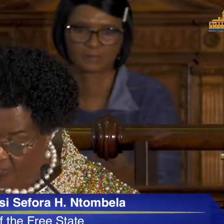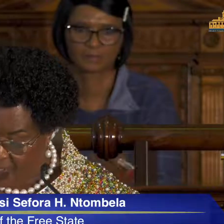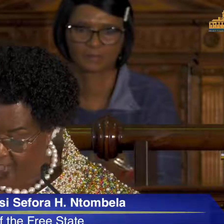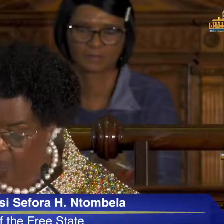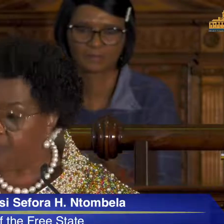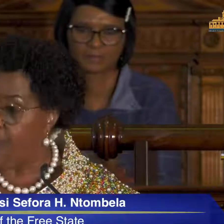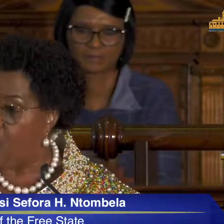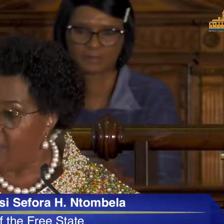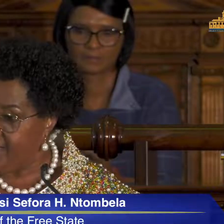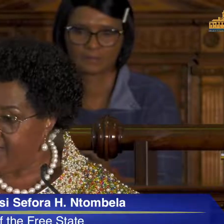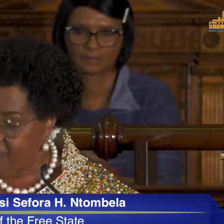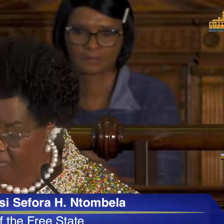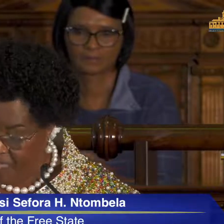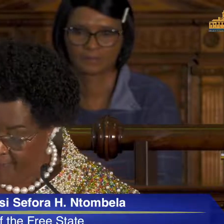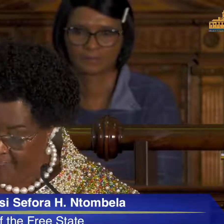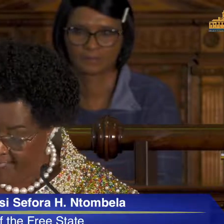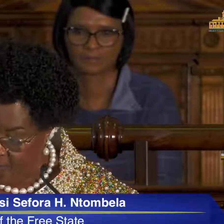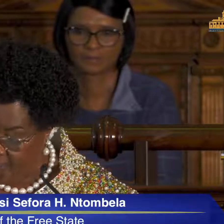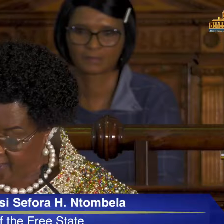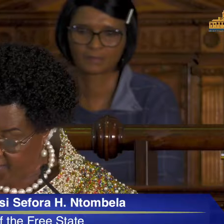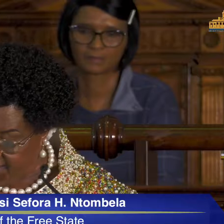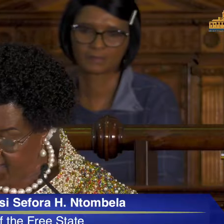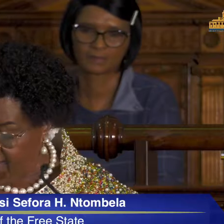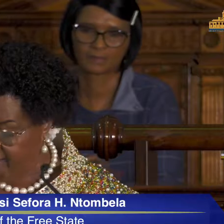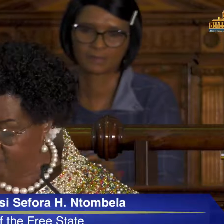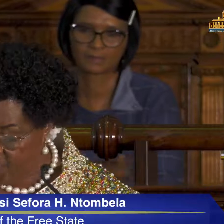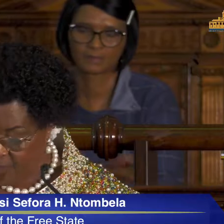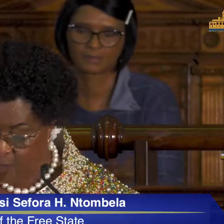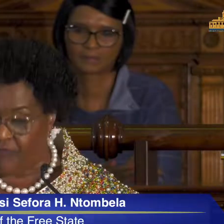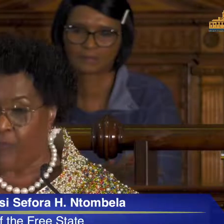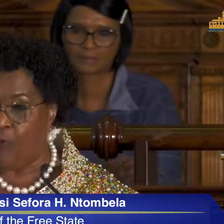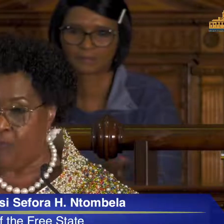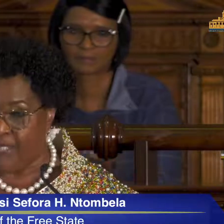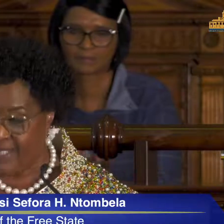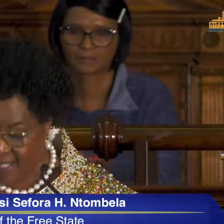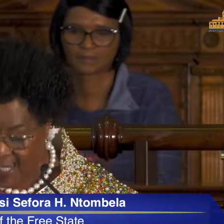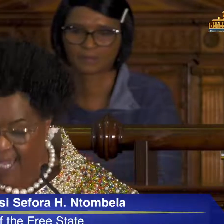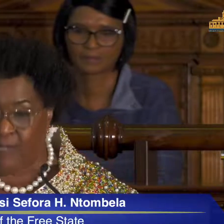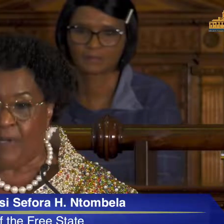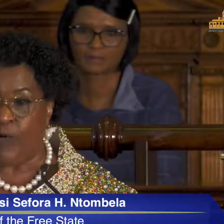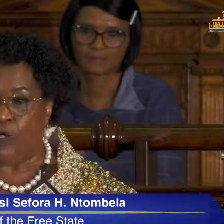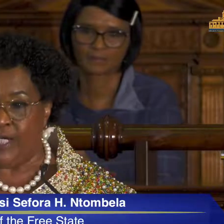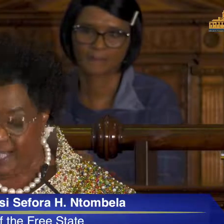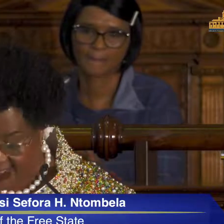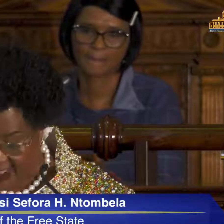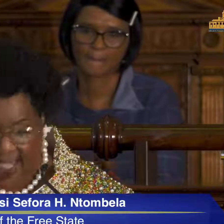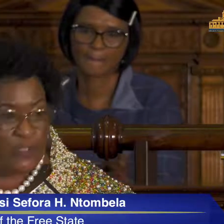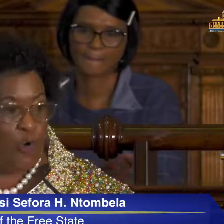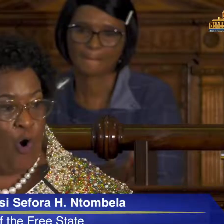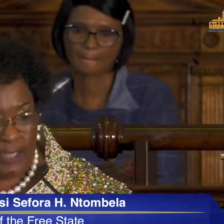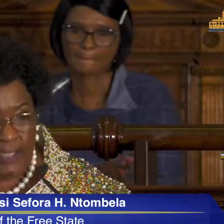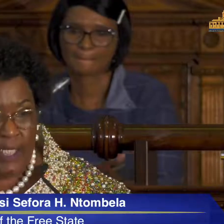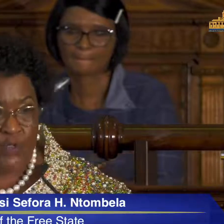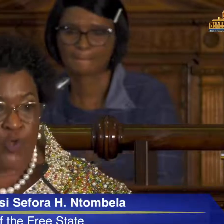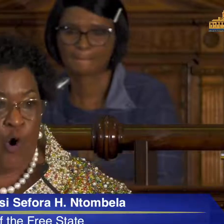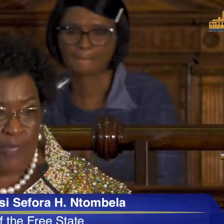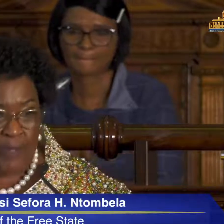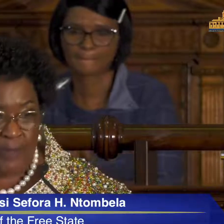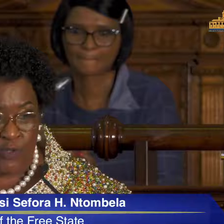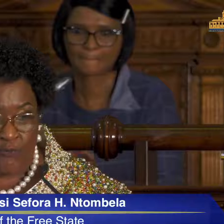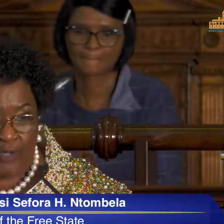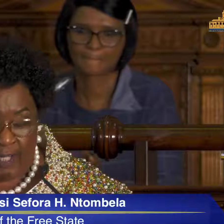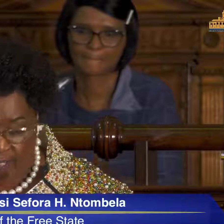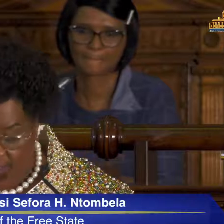also the chairperson of the committee, Ntate Mashinini, and the members of the committee, and my colleagues, and to